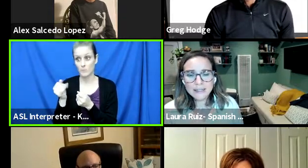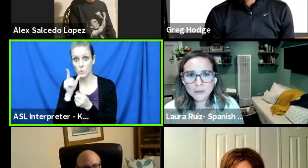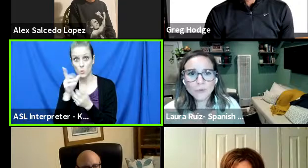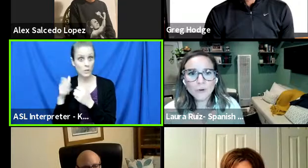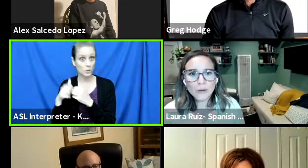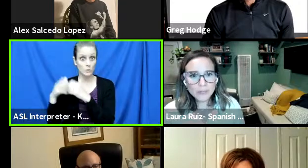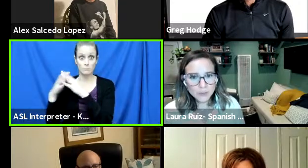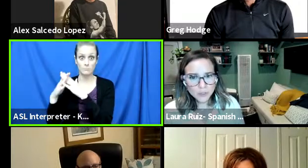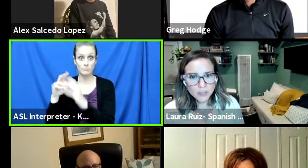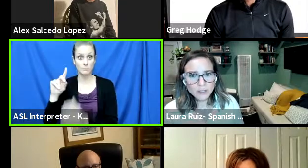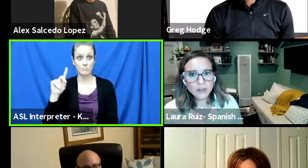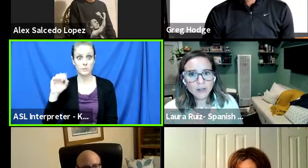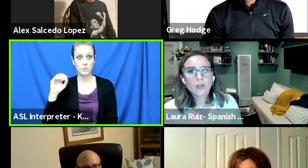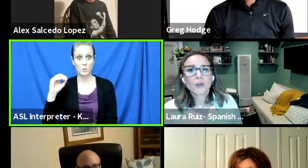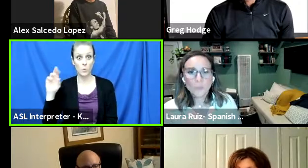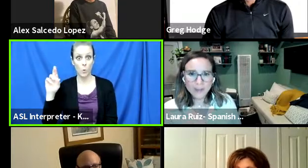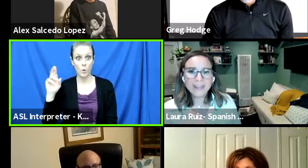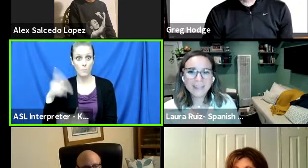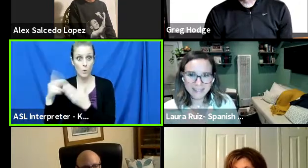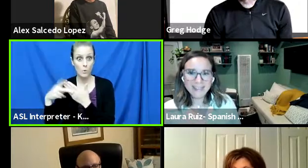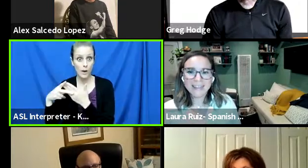program, they can do it.